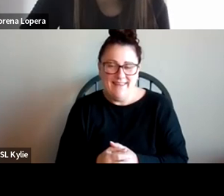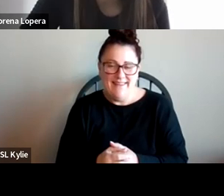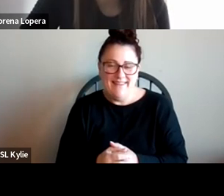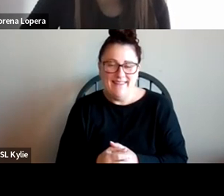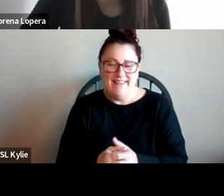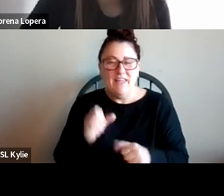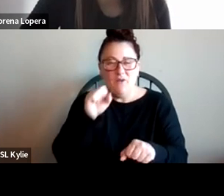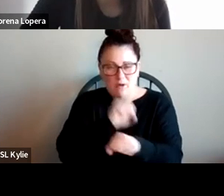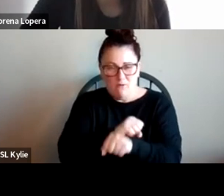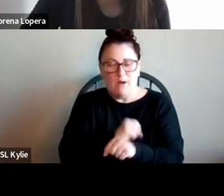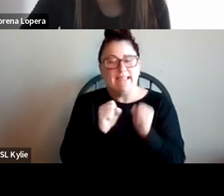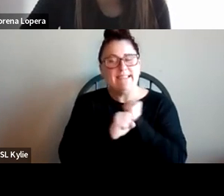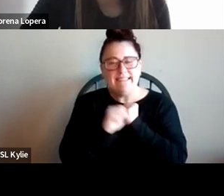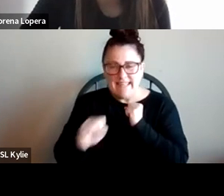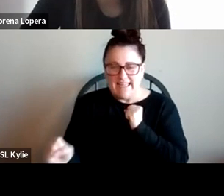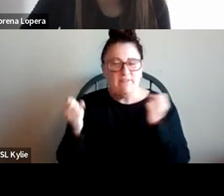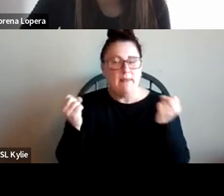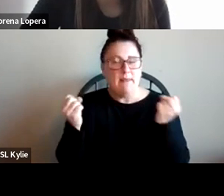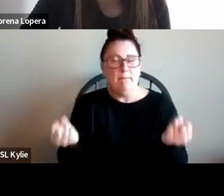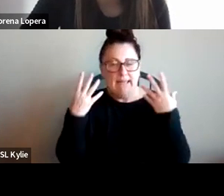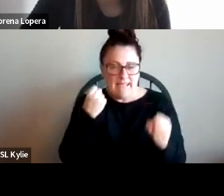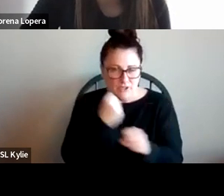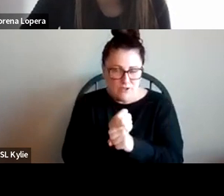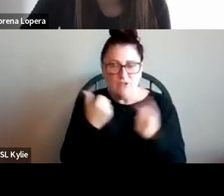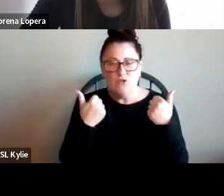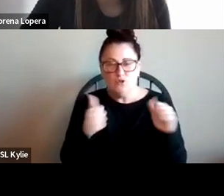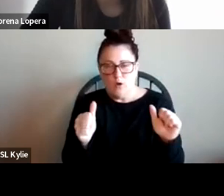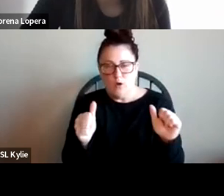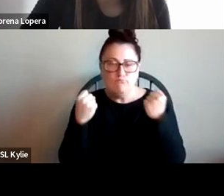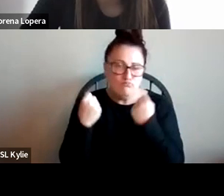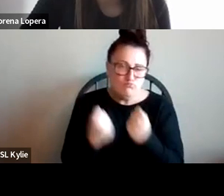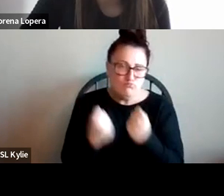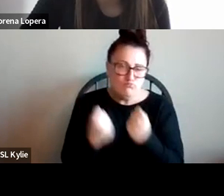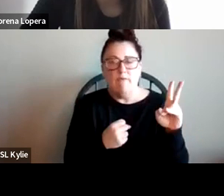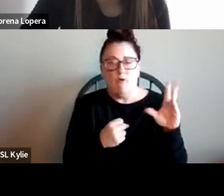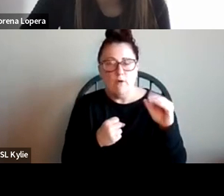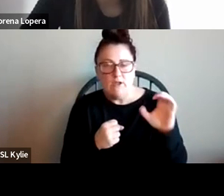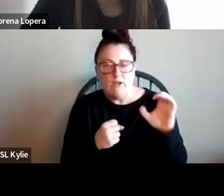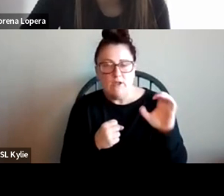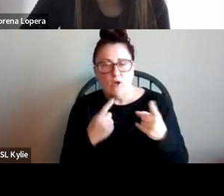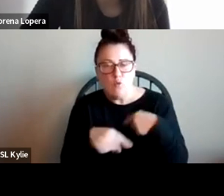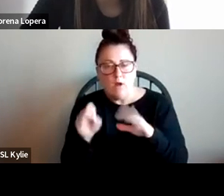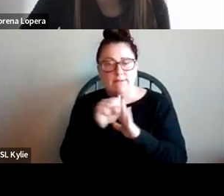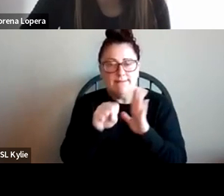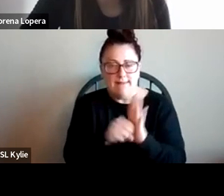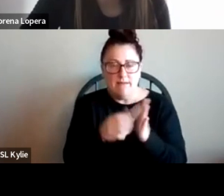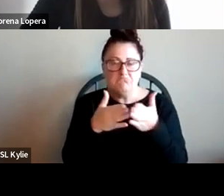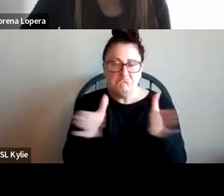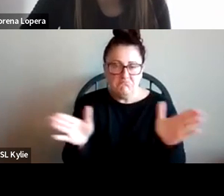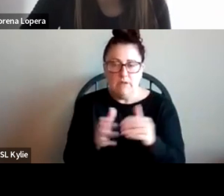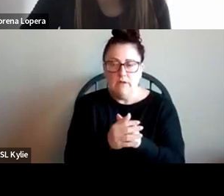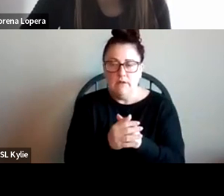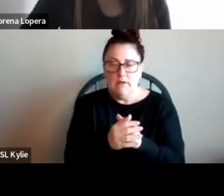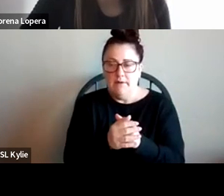We've worked extensively for many years on trying to strengthen vocational education around the state. And I wanna